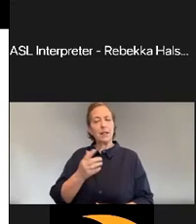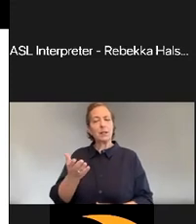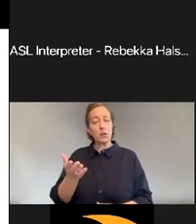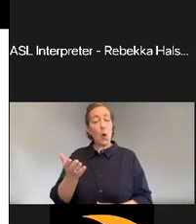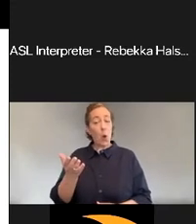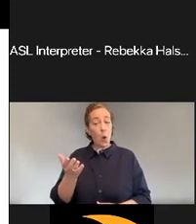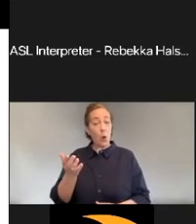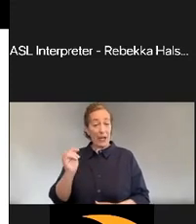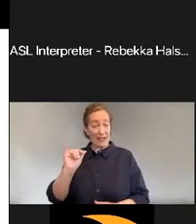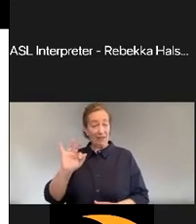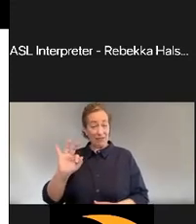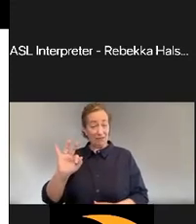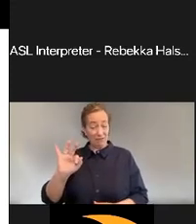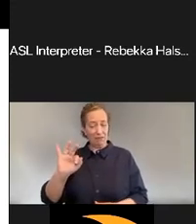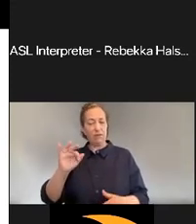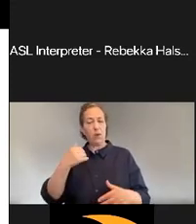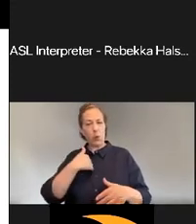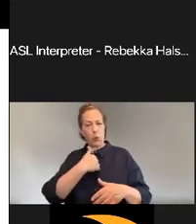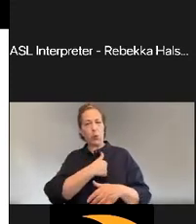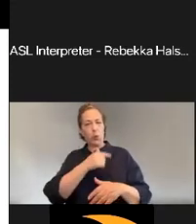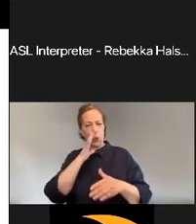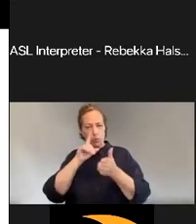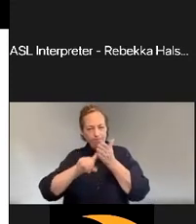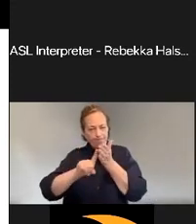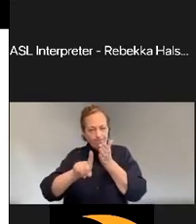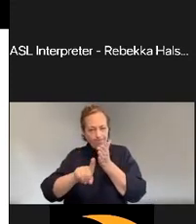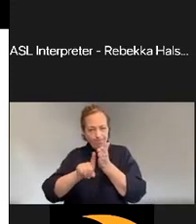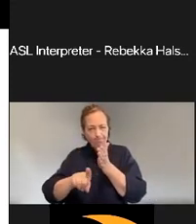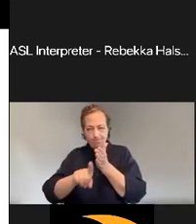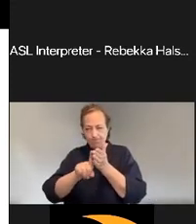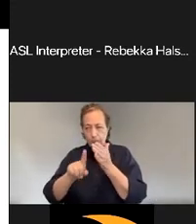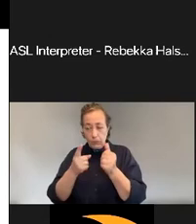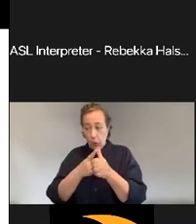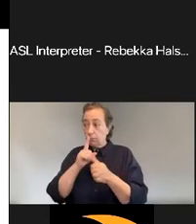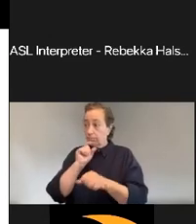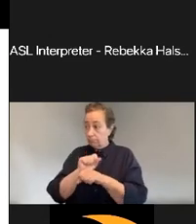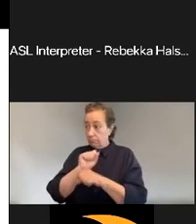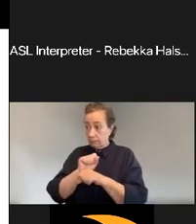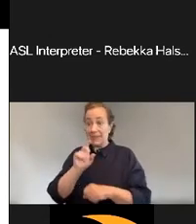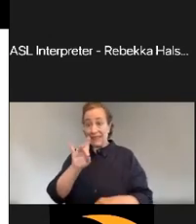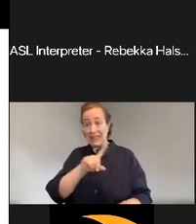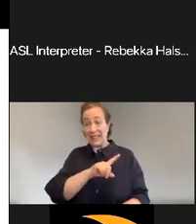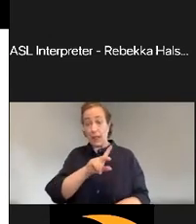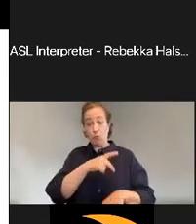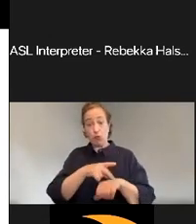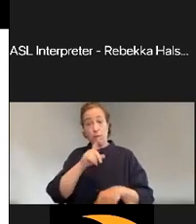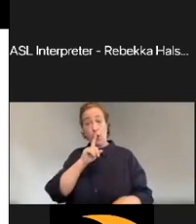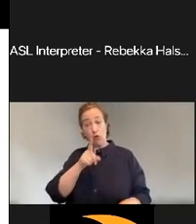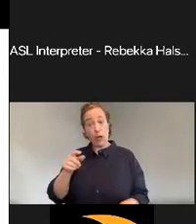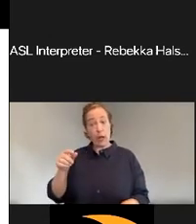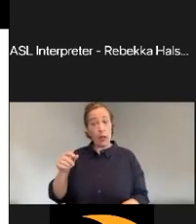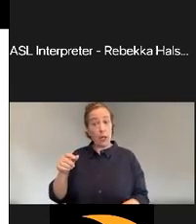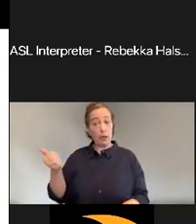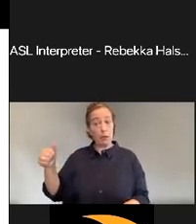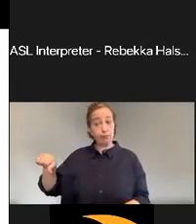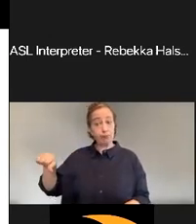into, for example, there was in fact a refusal to evaluate the student, and